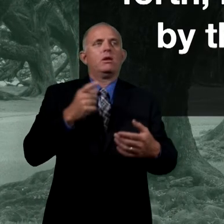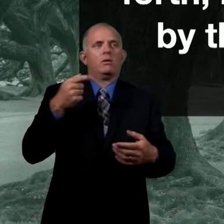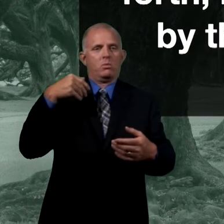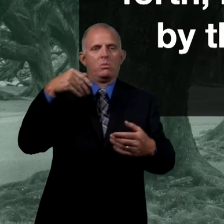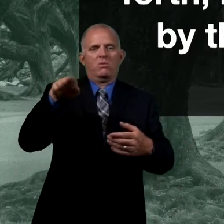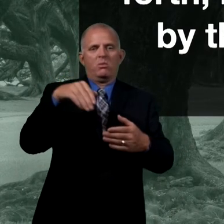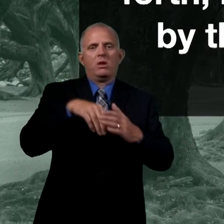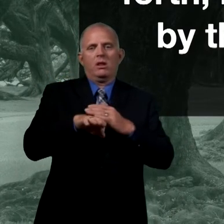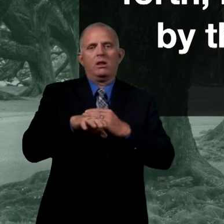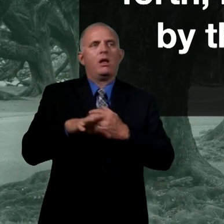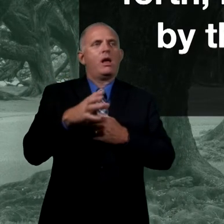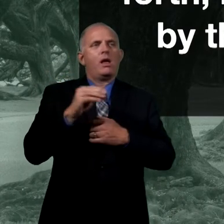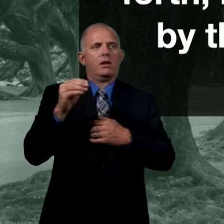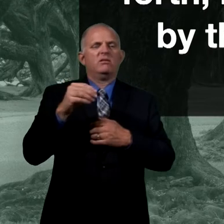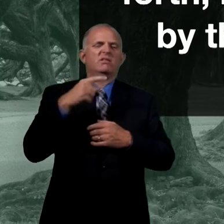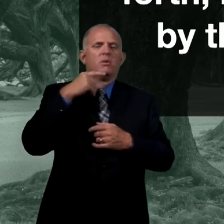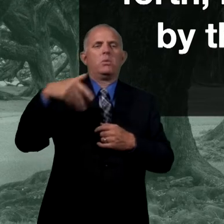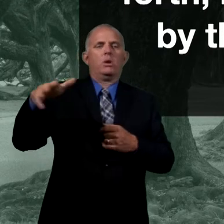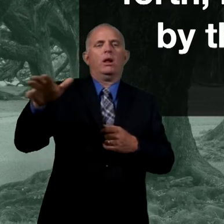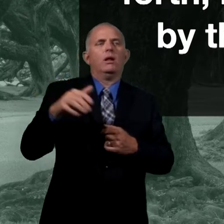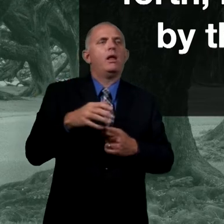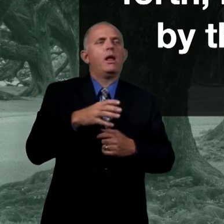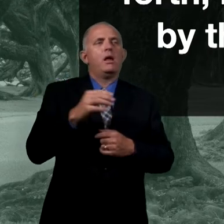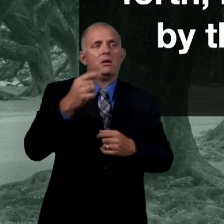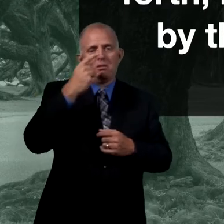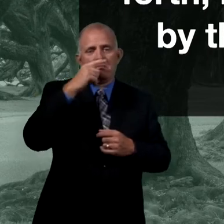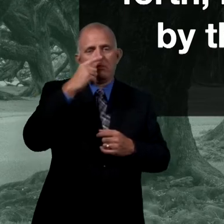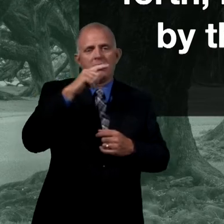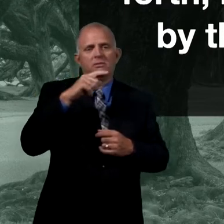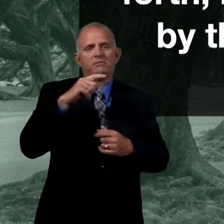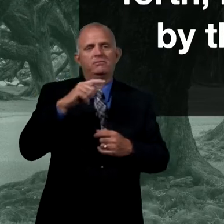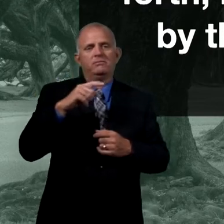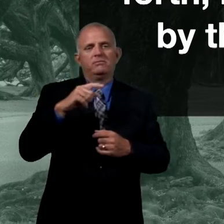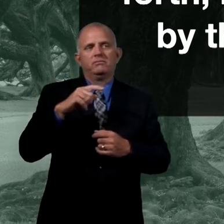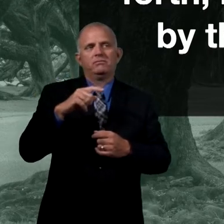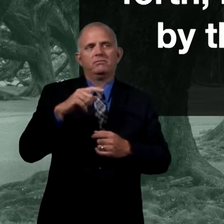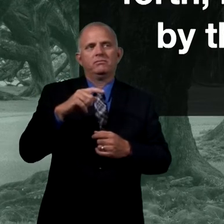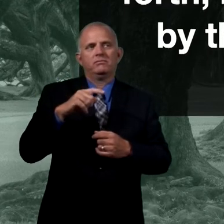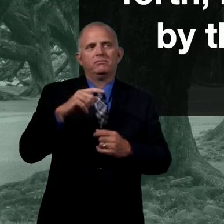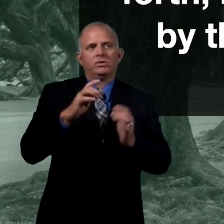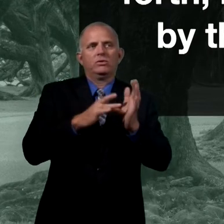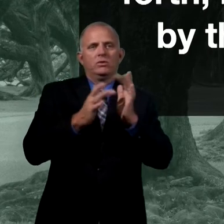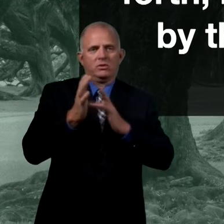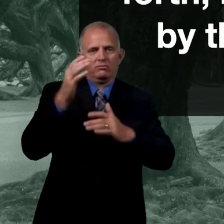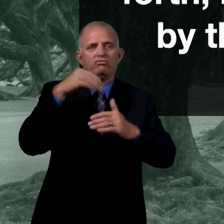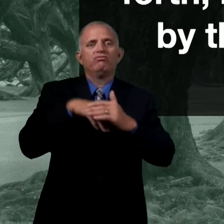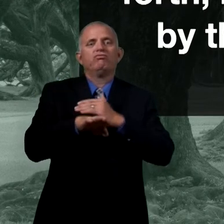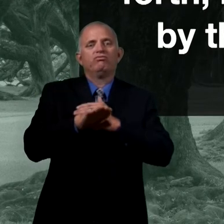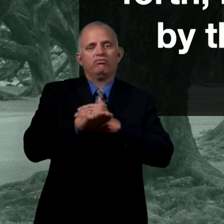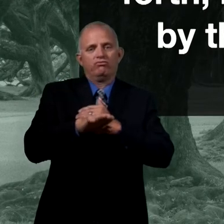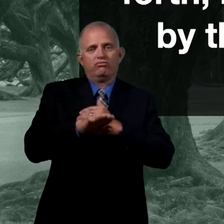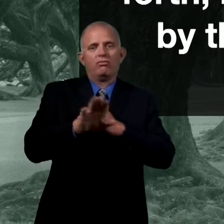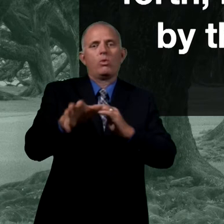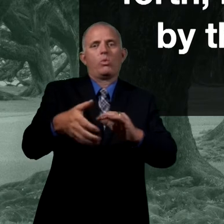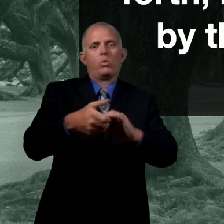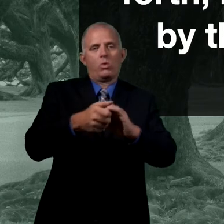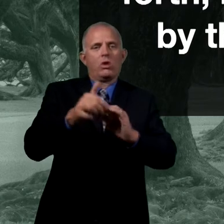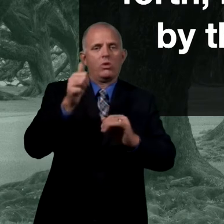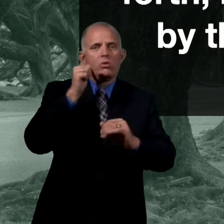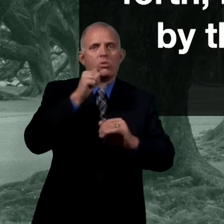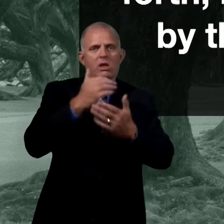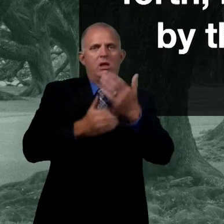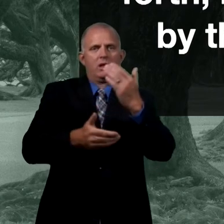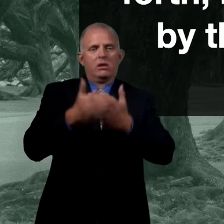getting them out of here? Can you do that?" He went in, took her by the hand, and the